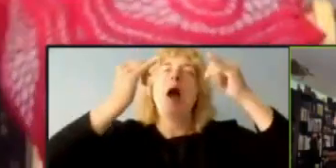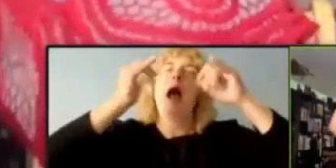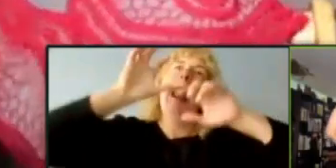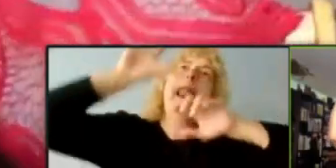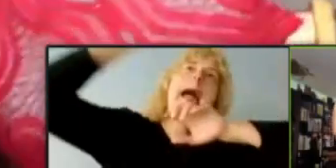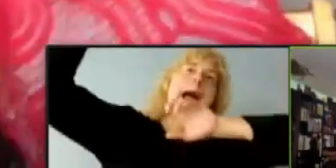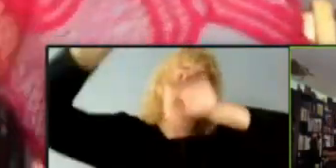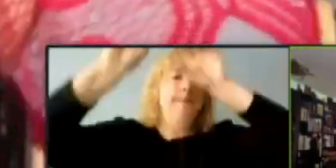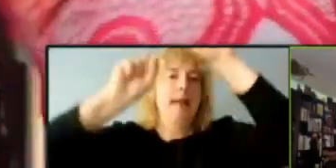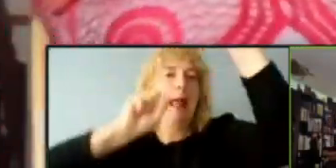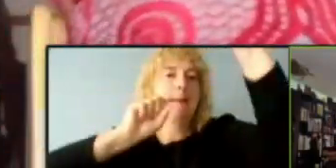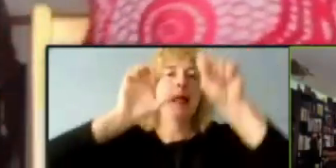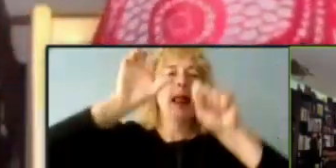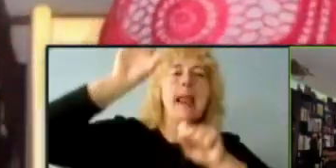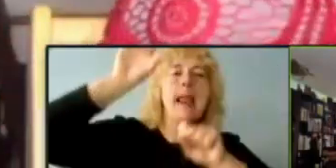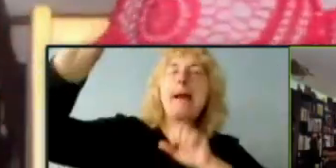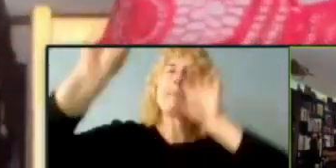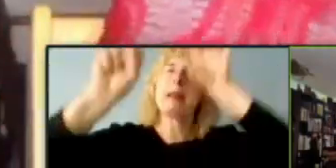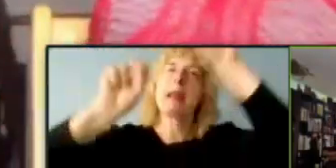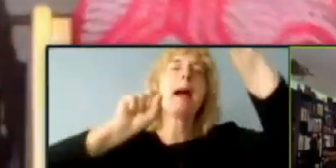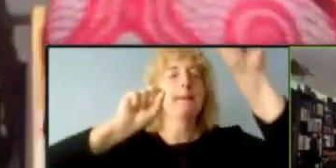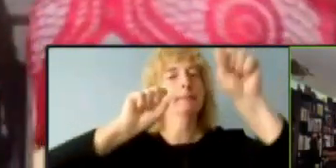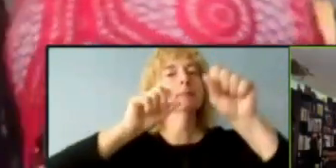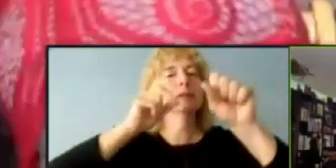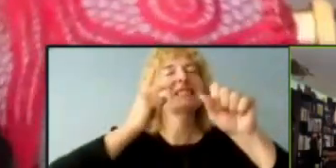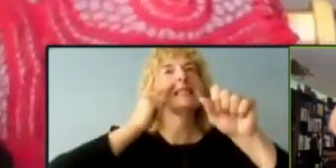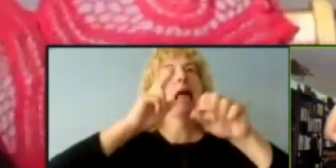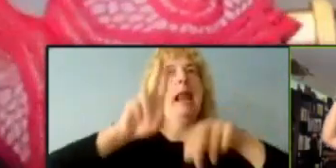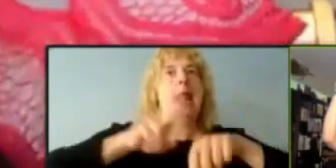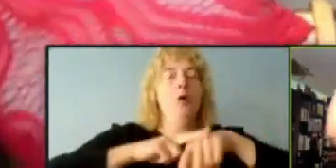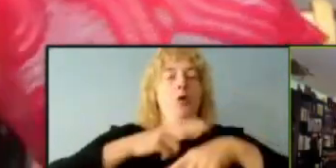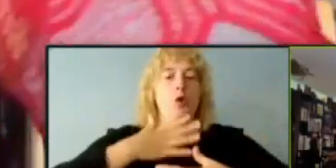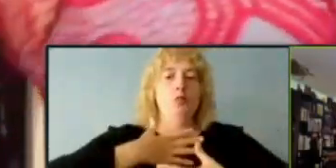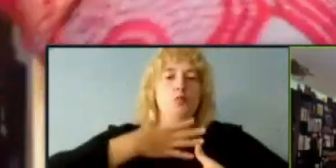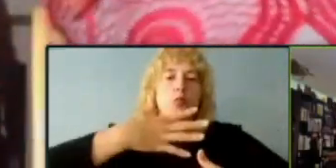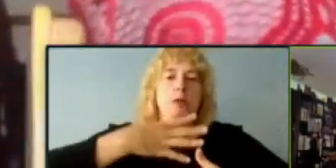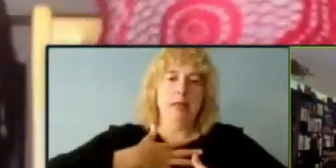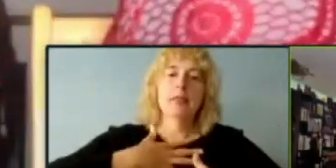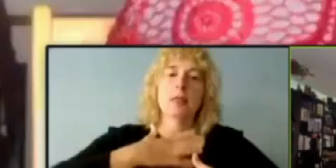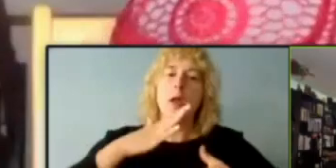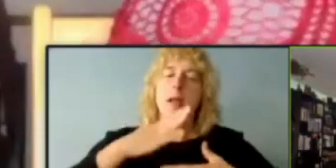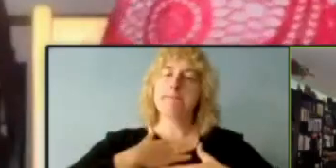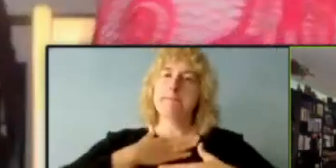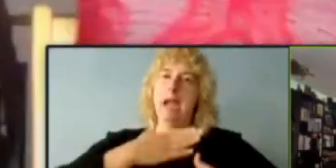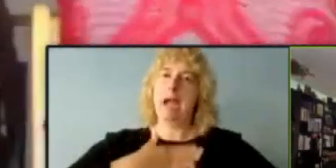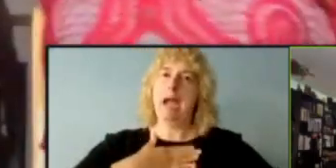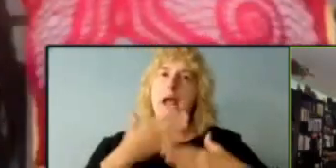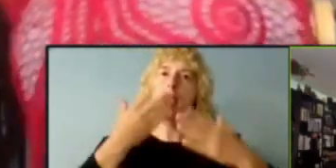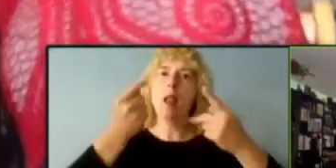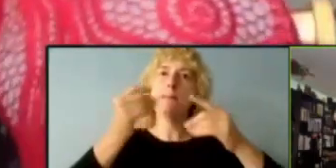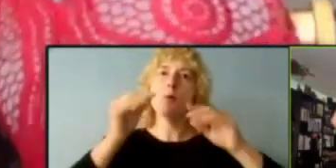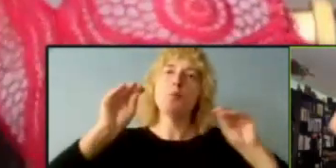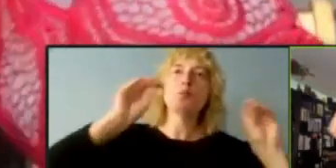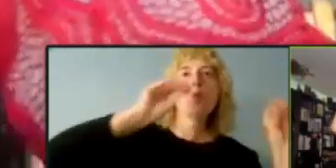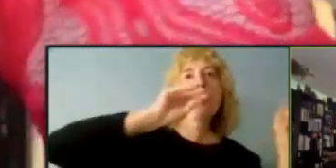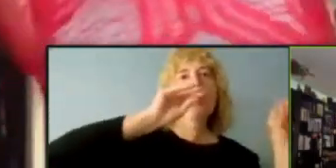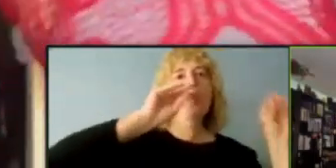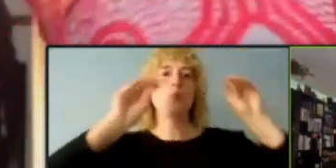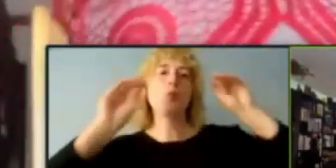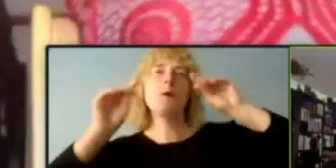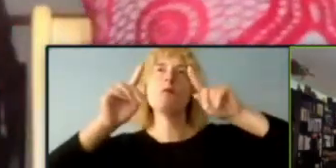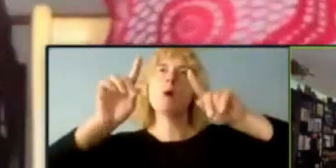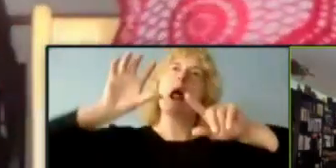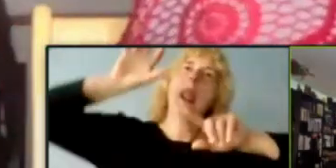then the other, breathing naturally. Notice that your body may be moving gently from side to side as you do